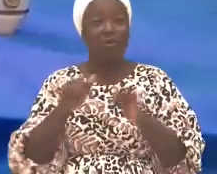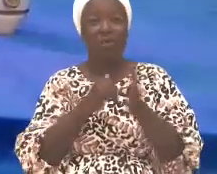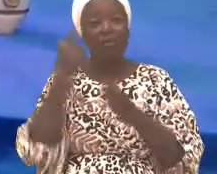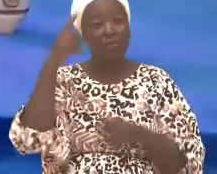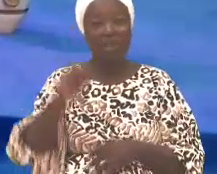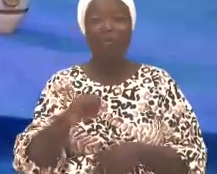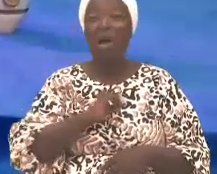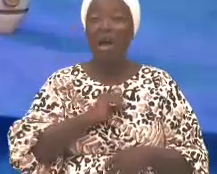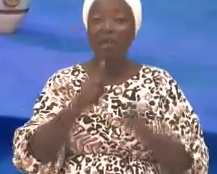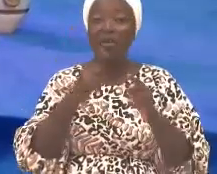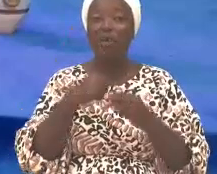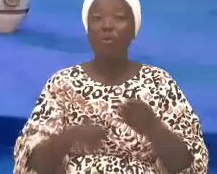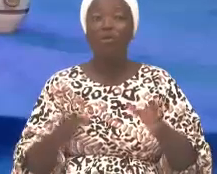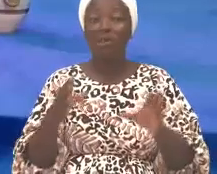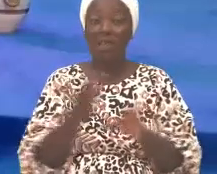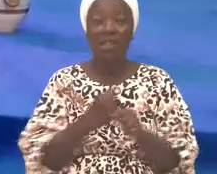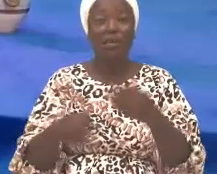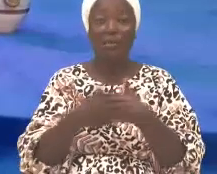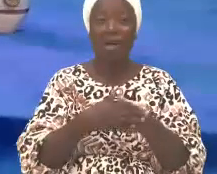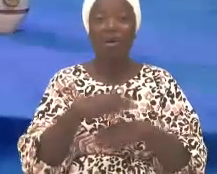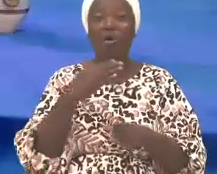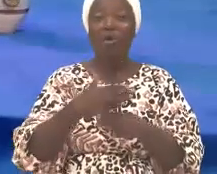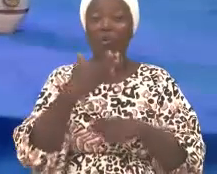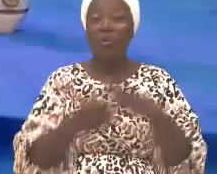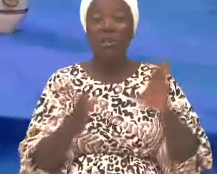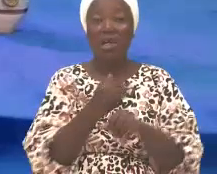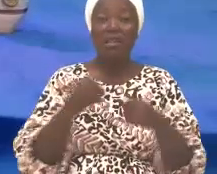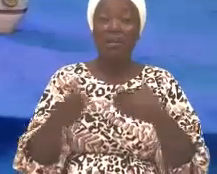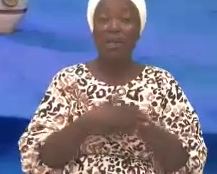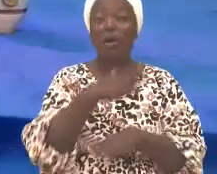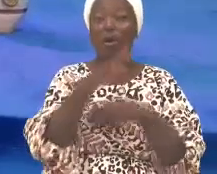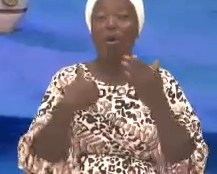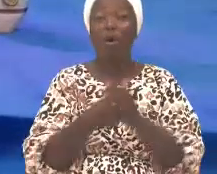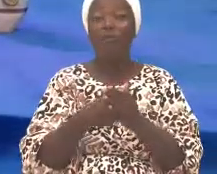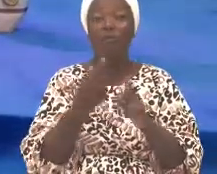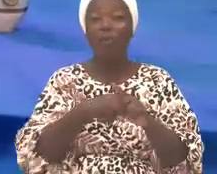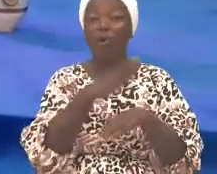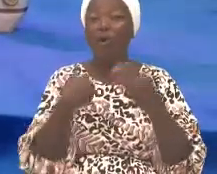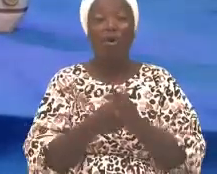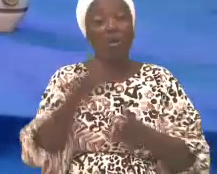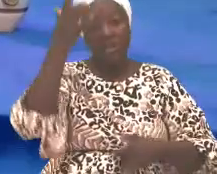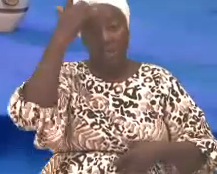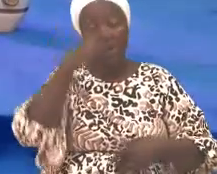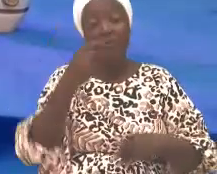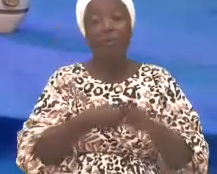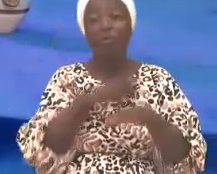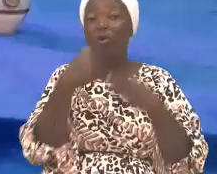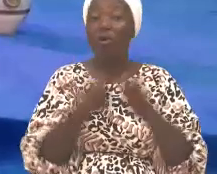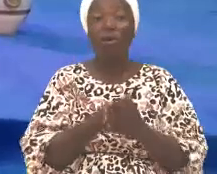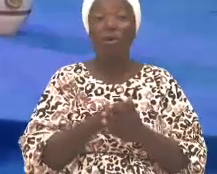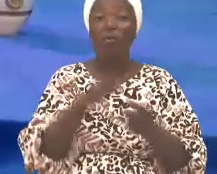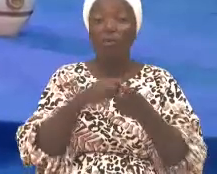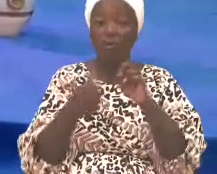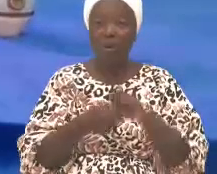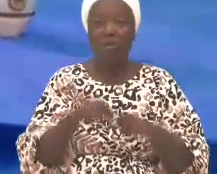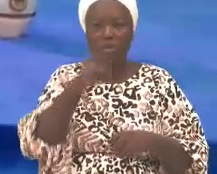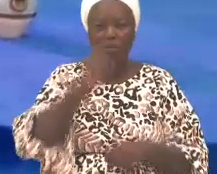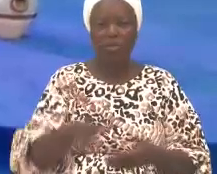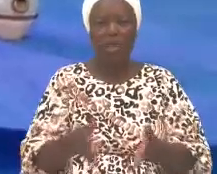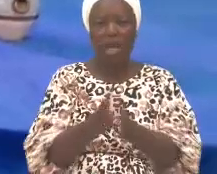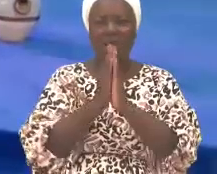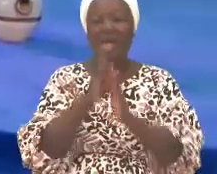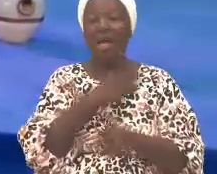of recovery, total recovery, from every sickness and from every infirmity. They must inquire, and I'll do it